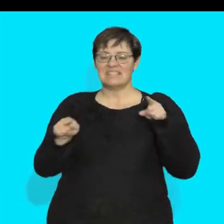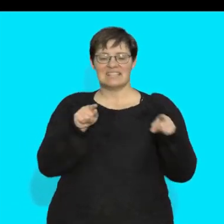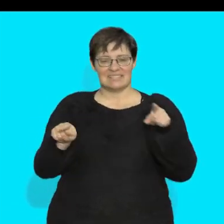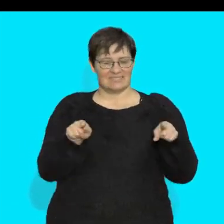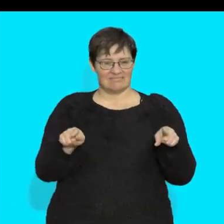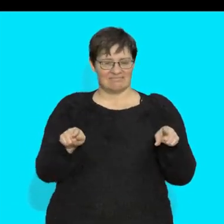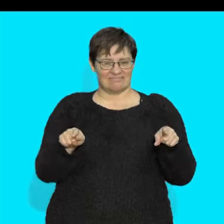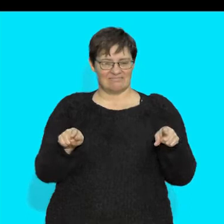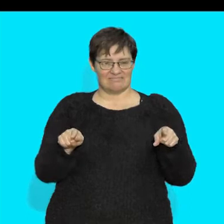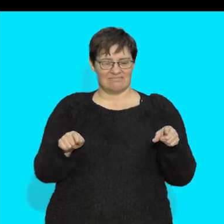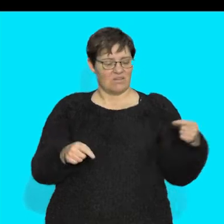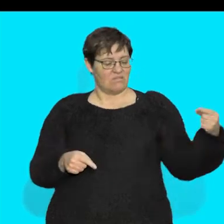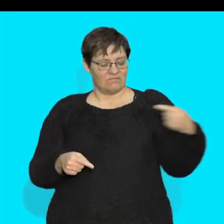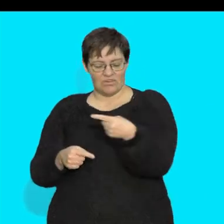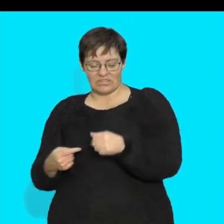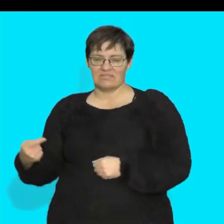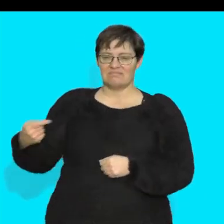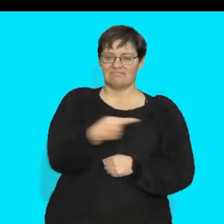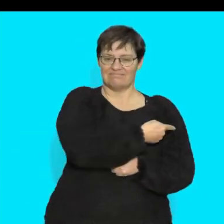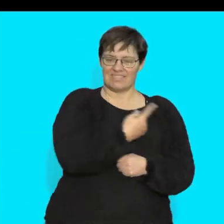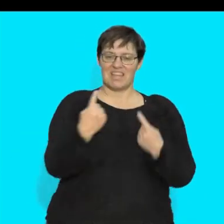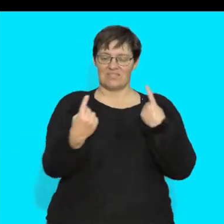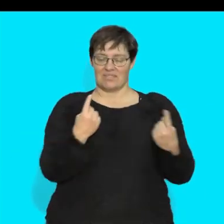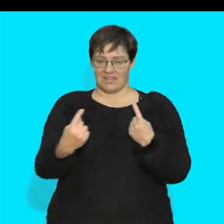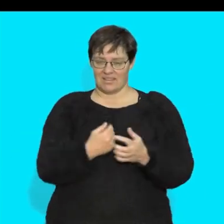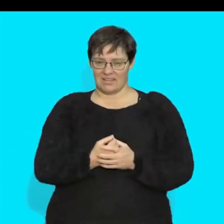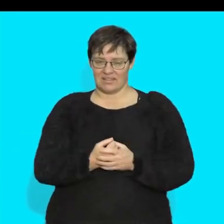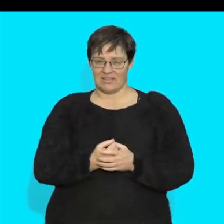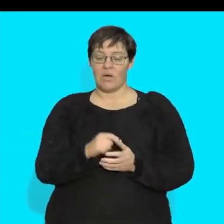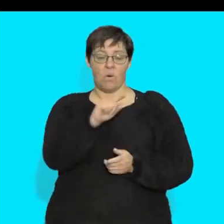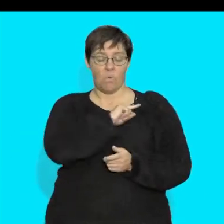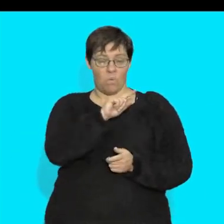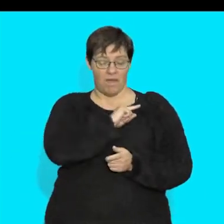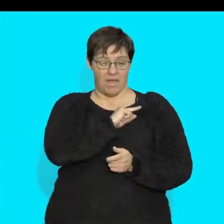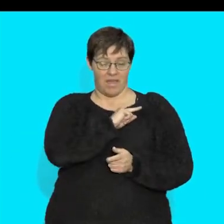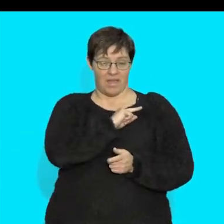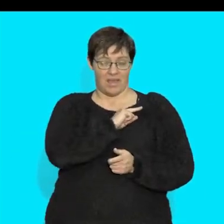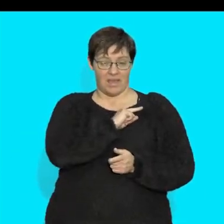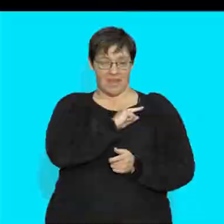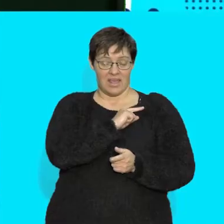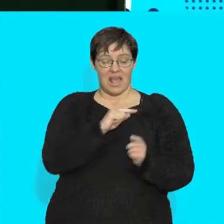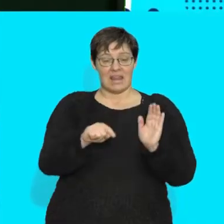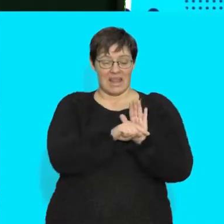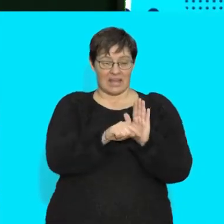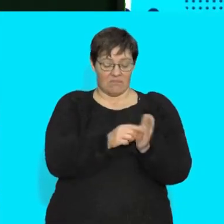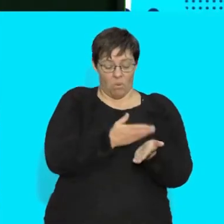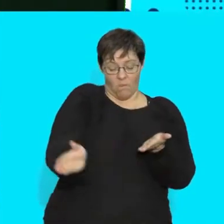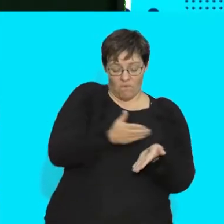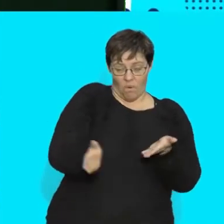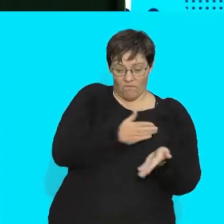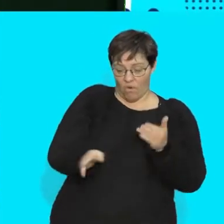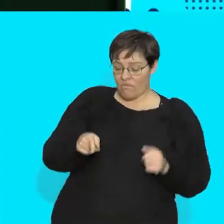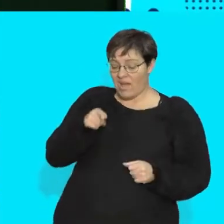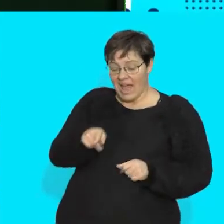these two are the reverse of each other. The one is oxidation, and of the